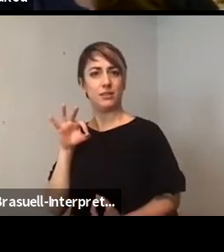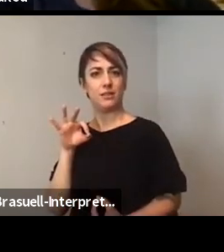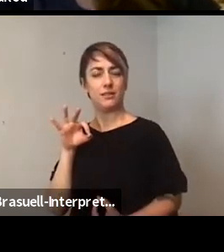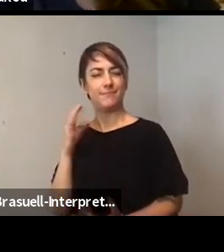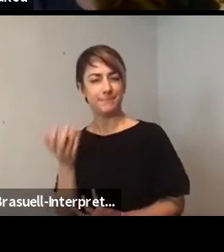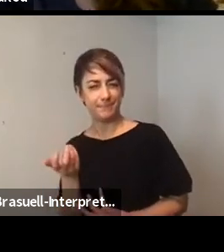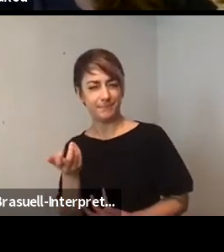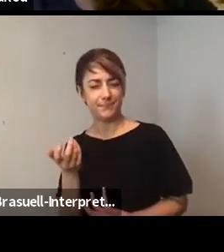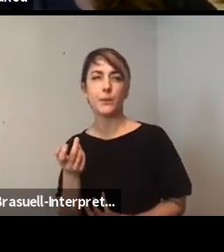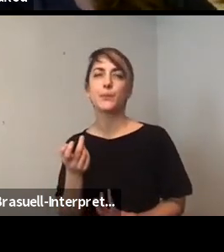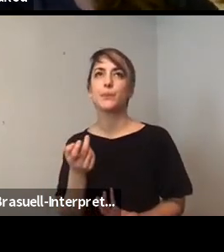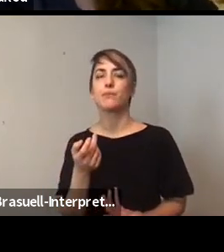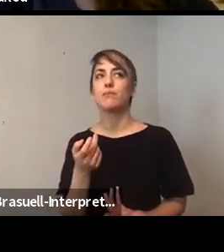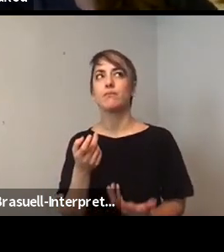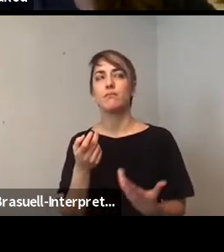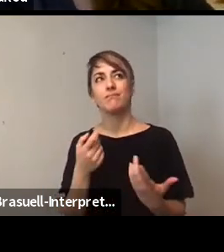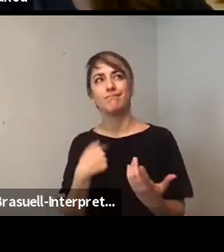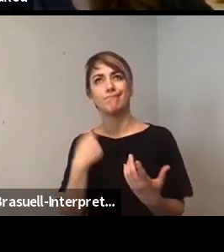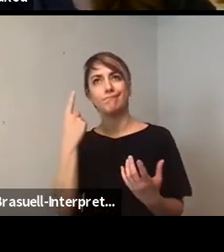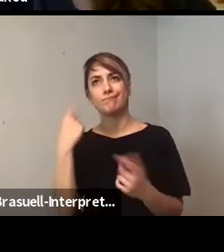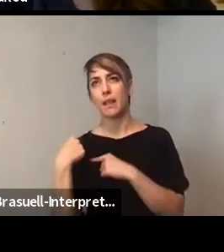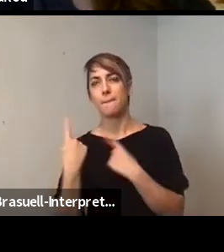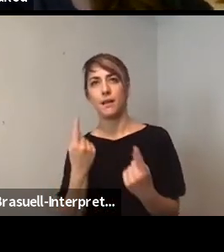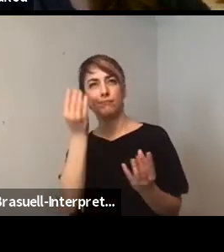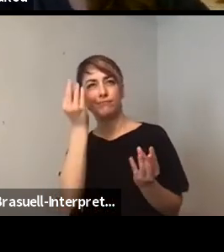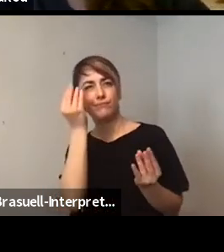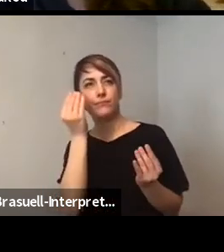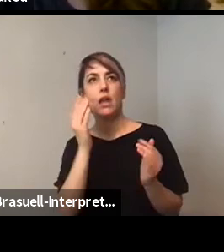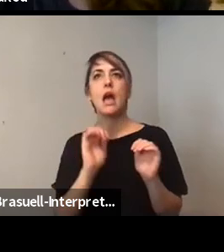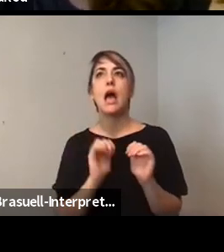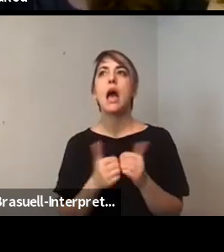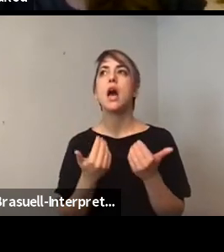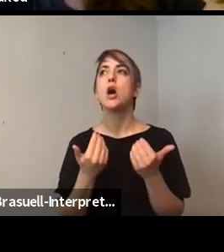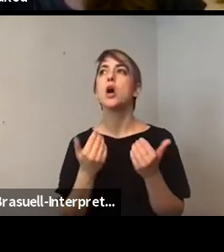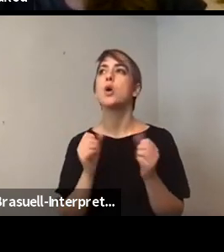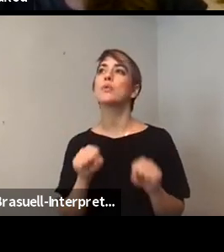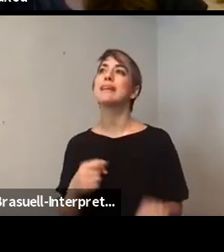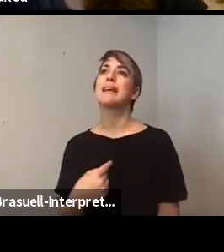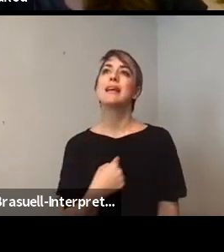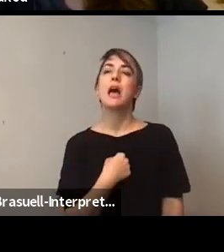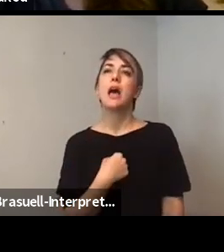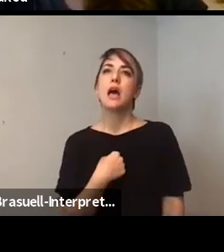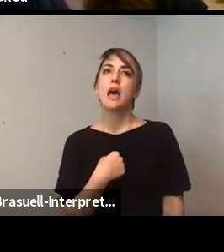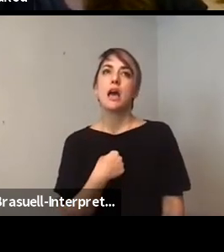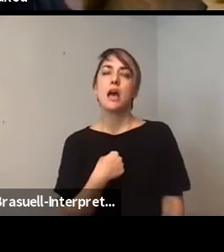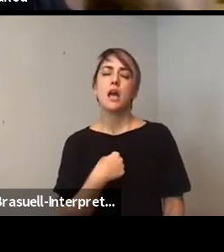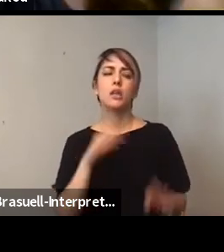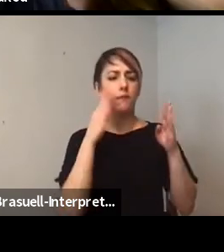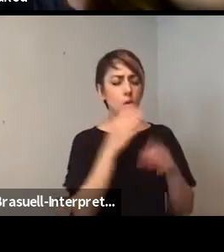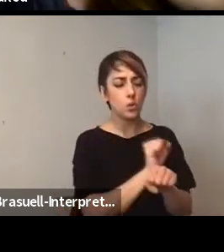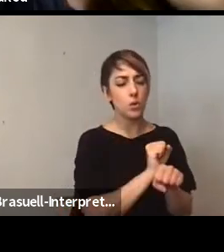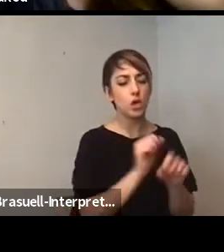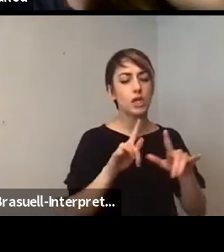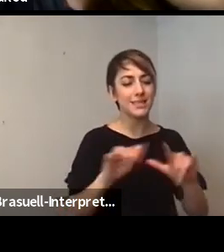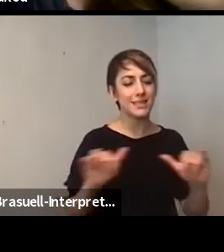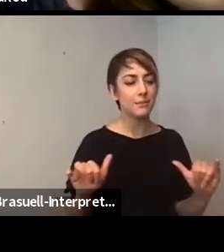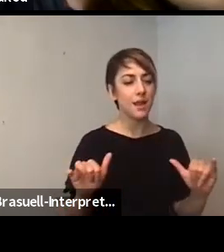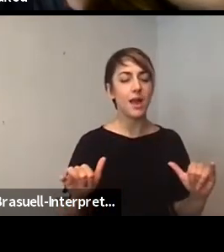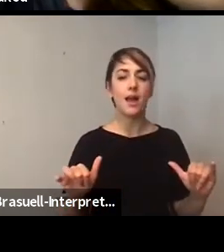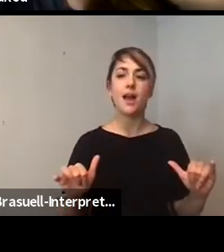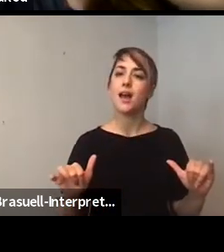been thinking a lot about how I can practice more generosity once we start returning to